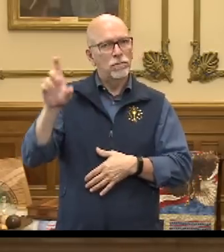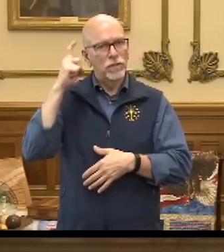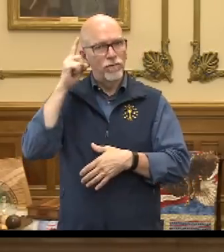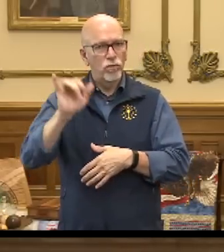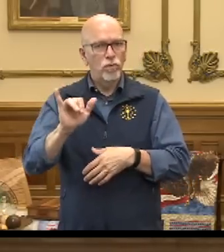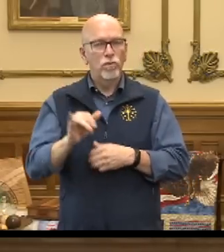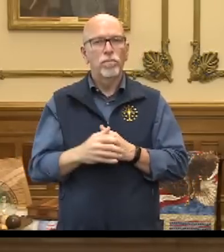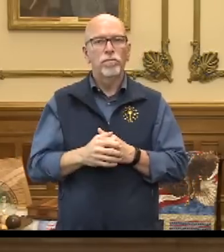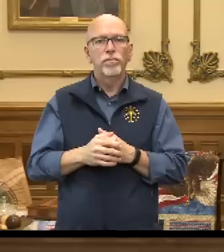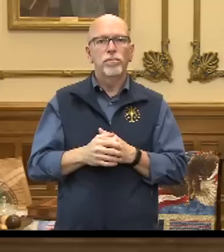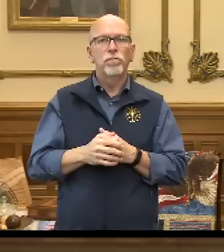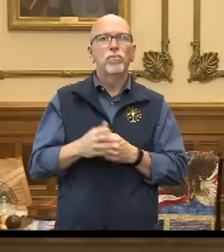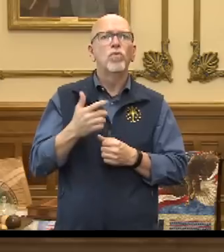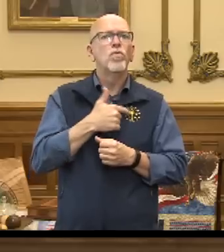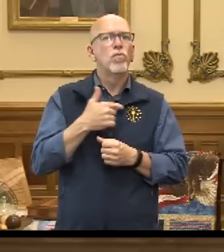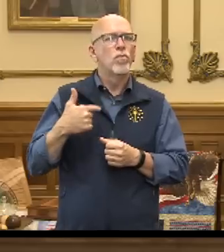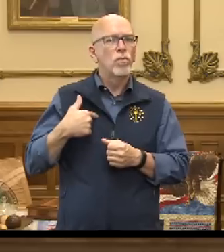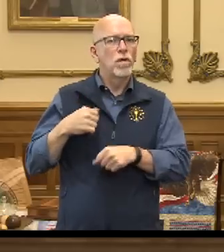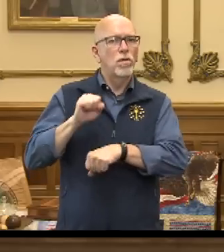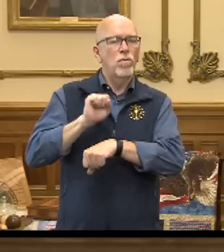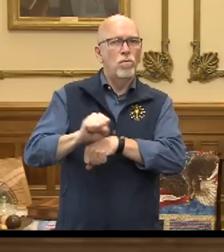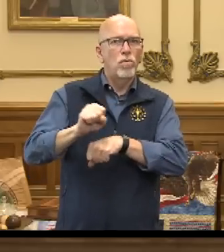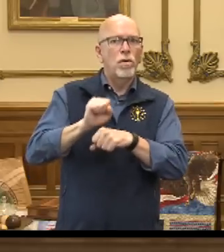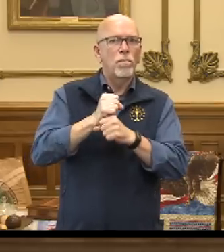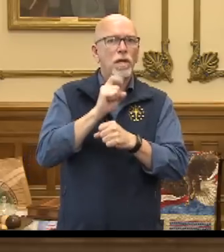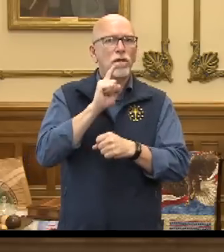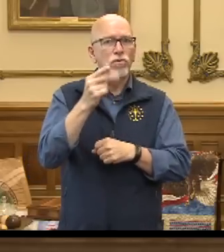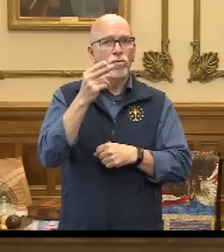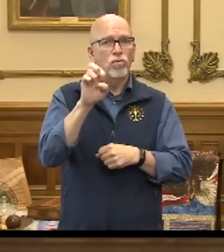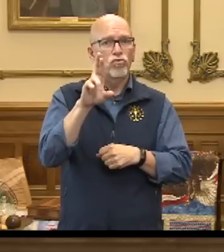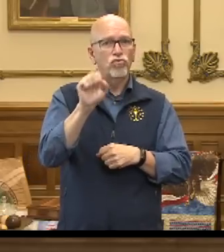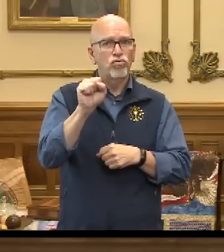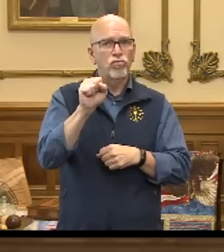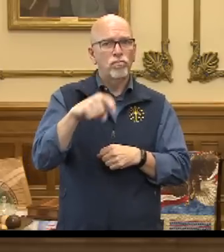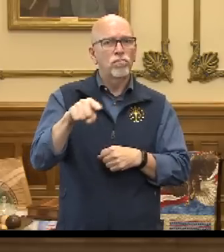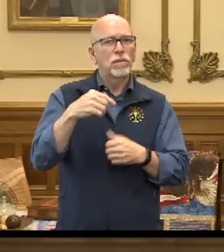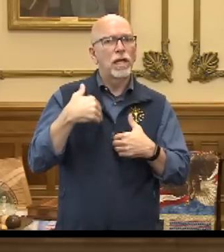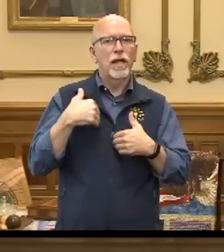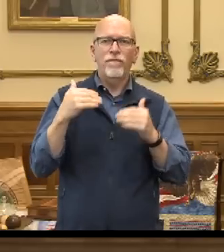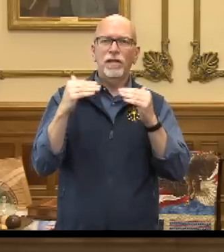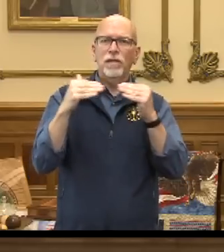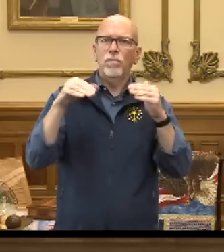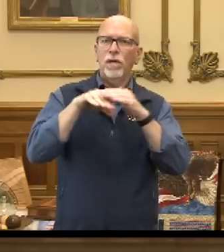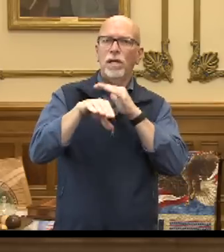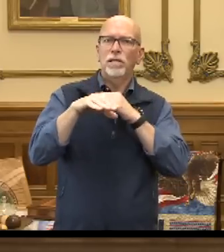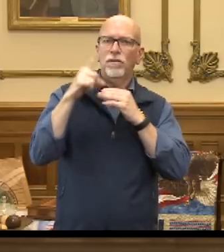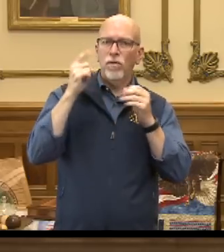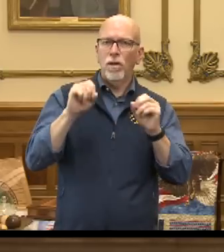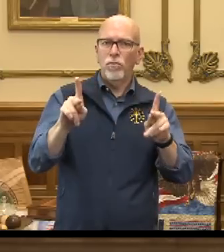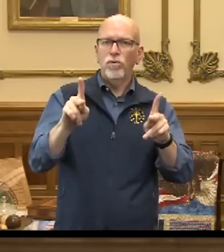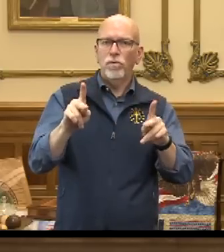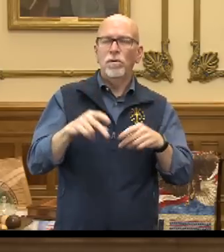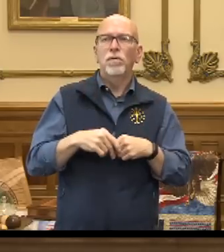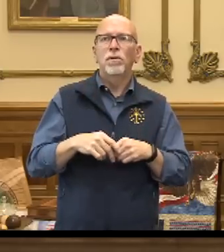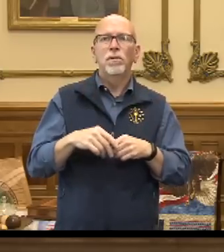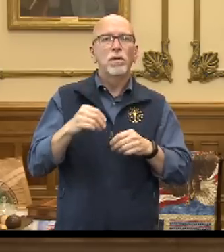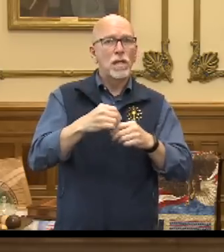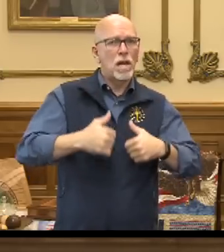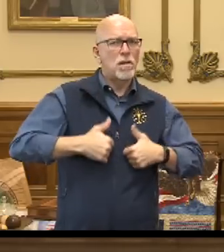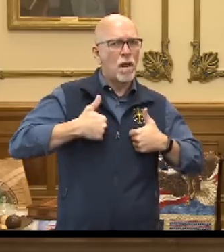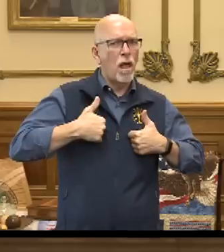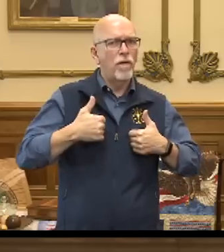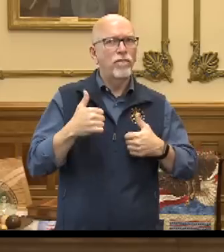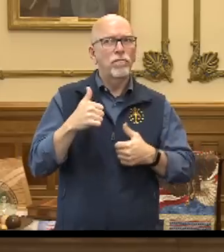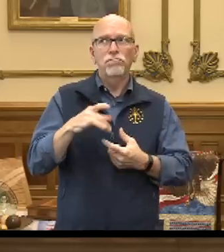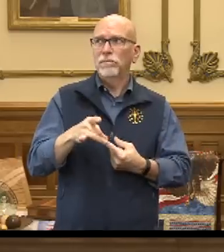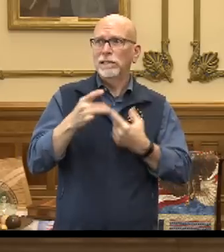Governor, and we work to ensure that Hoosiers have equal access to opportunity in life, particularly